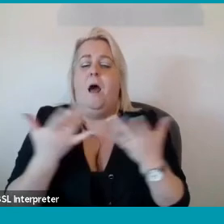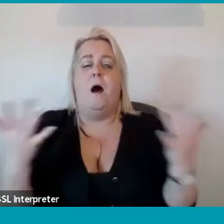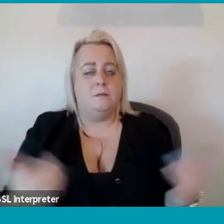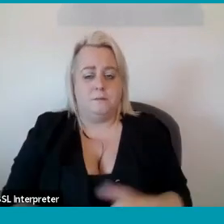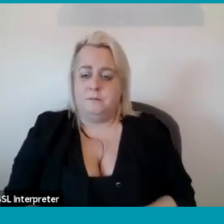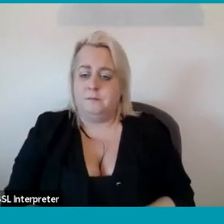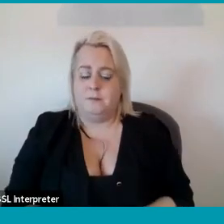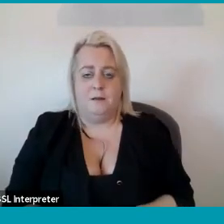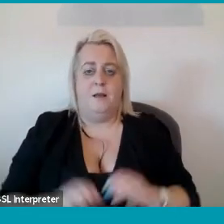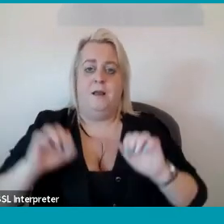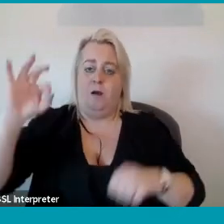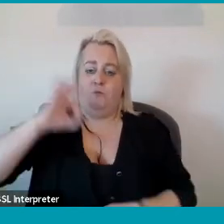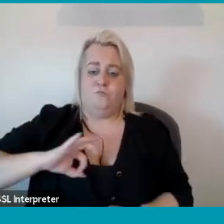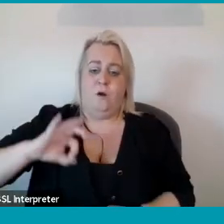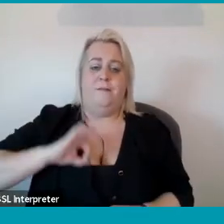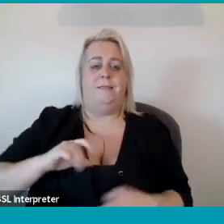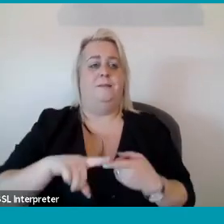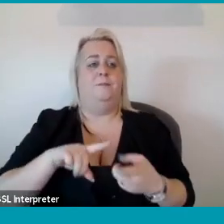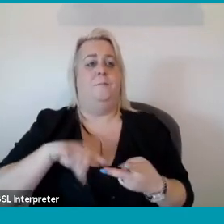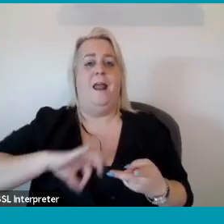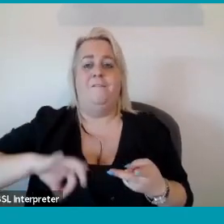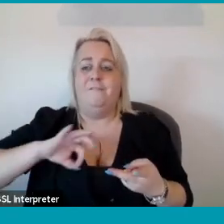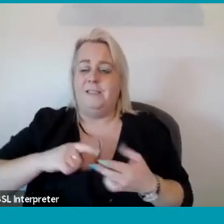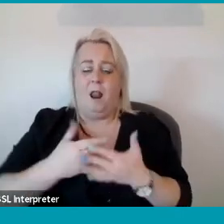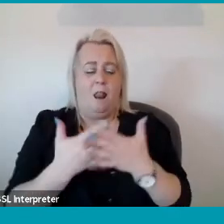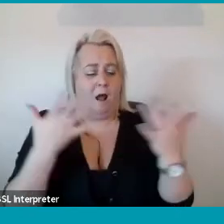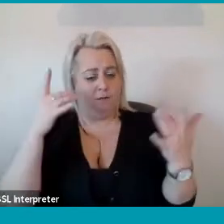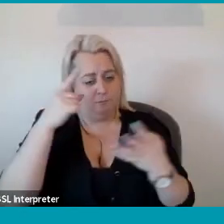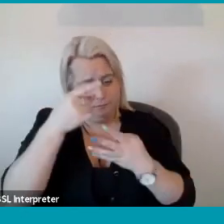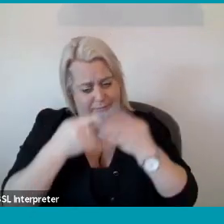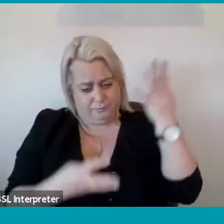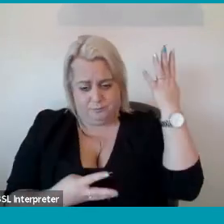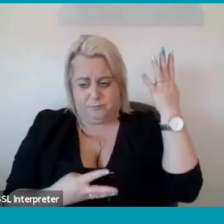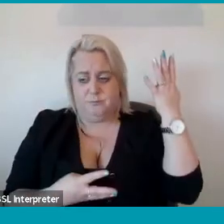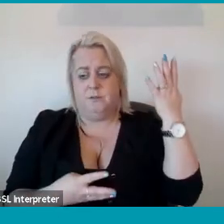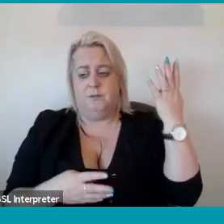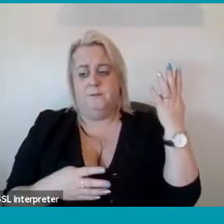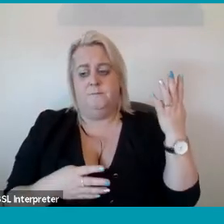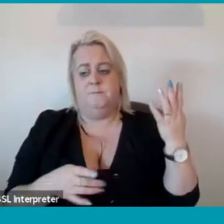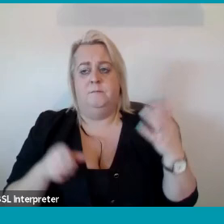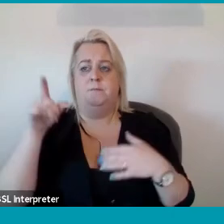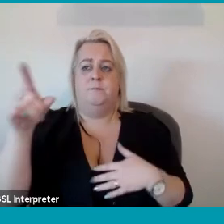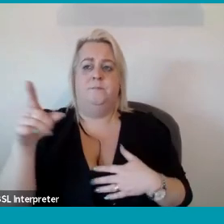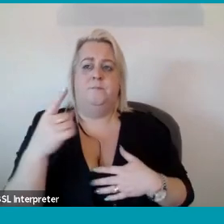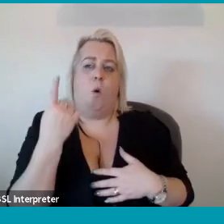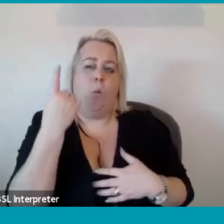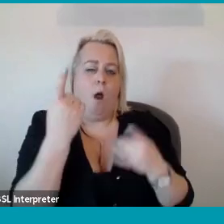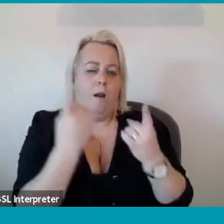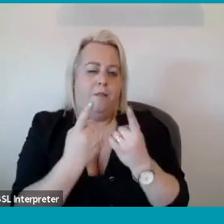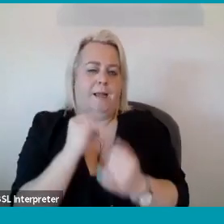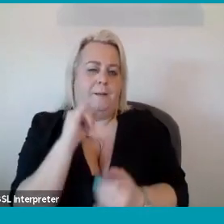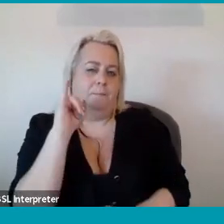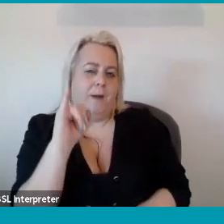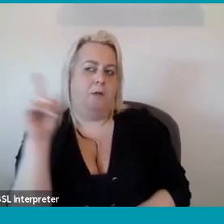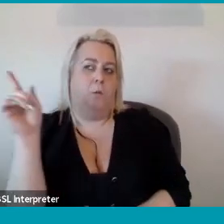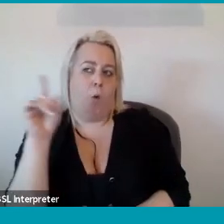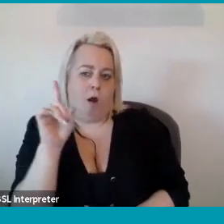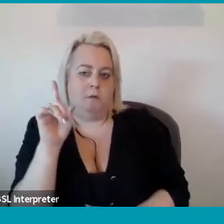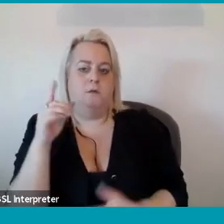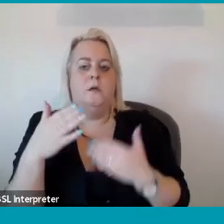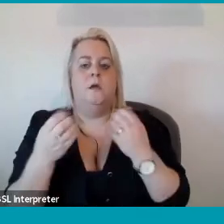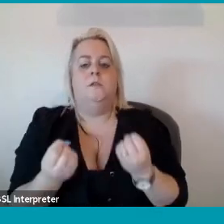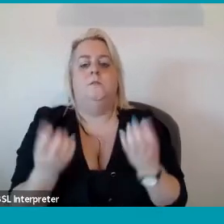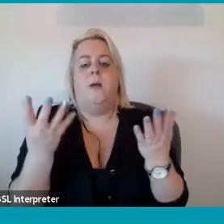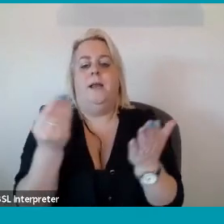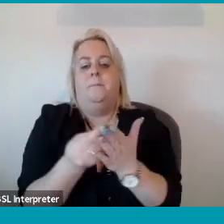to this. Sometimes organizations will say, well, the downside is that we might need to spend more money. And yes, occasionally people